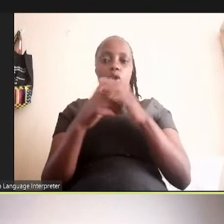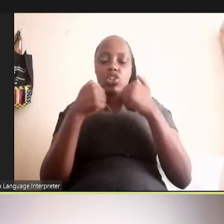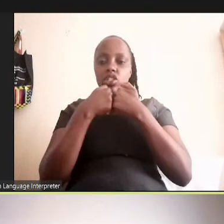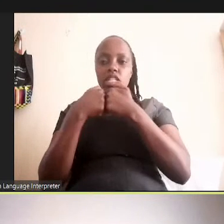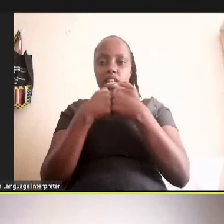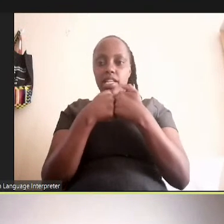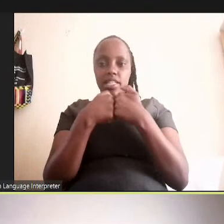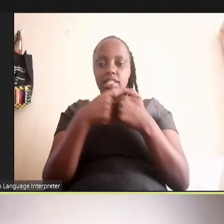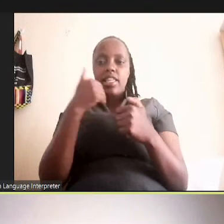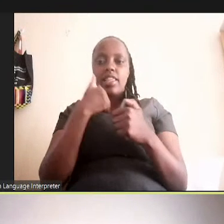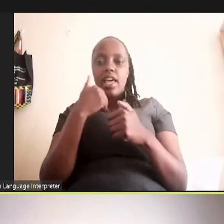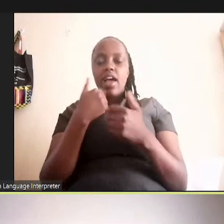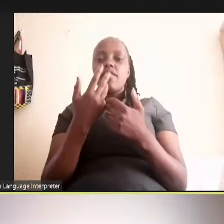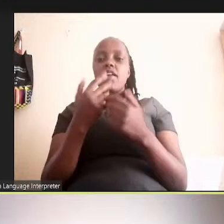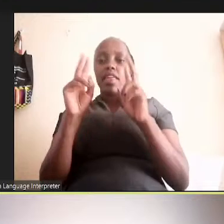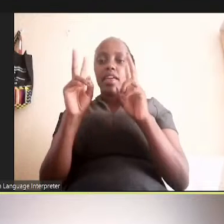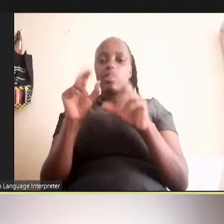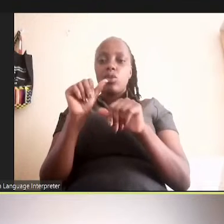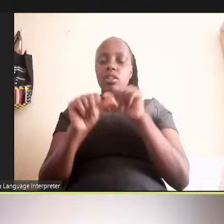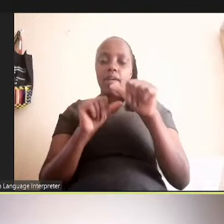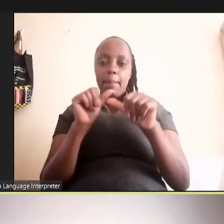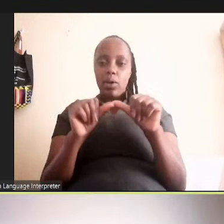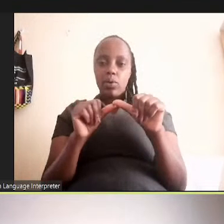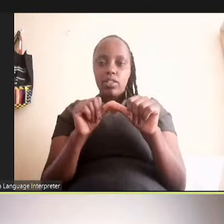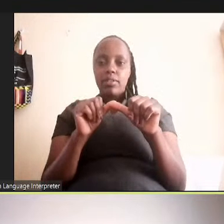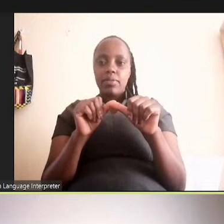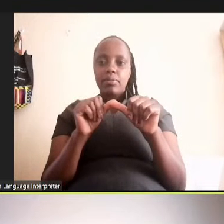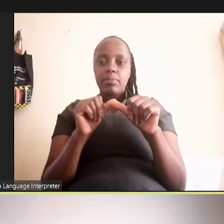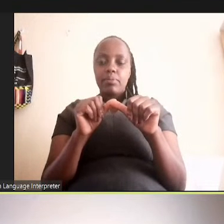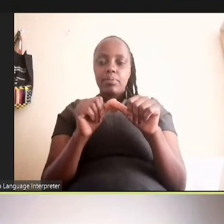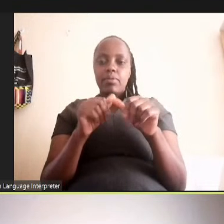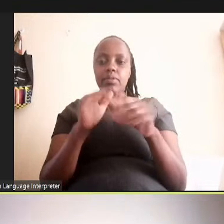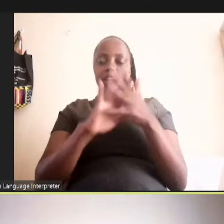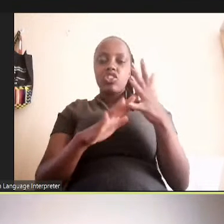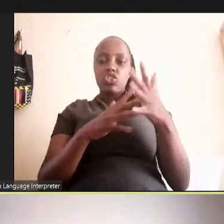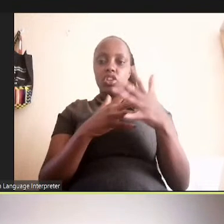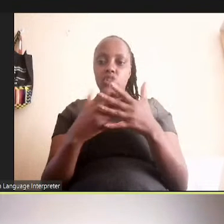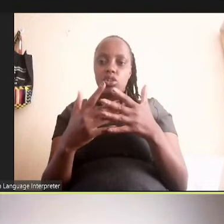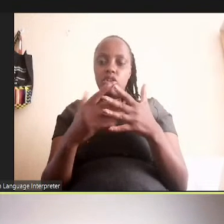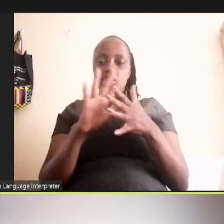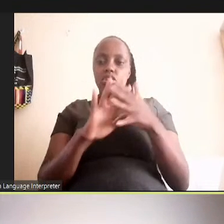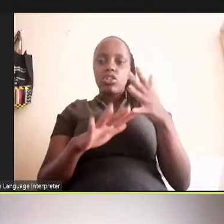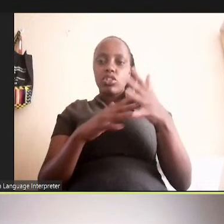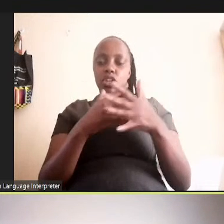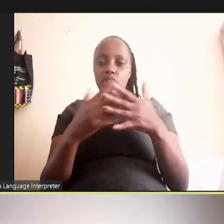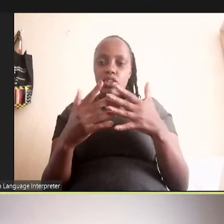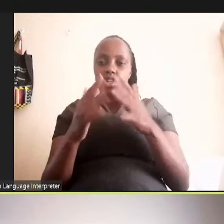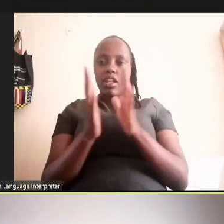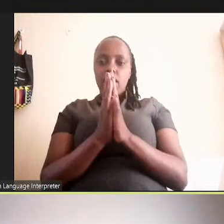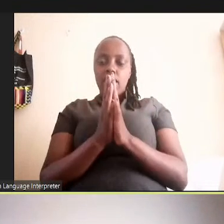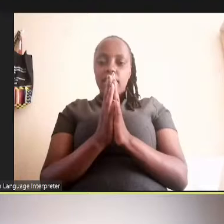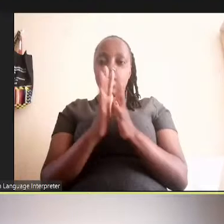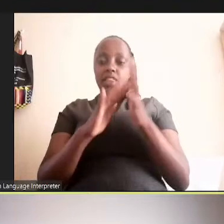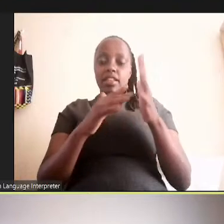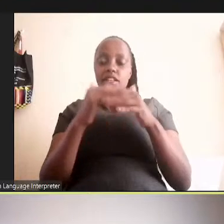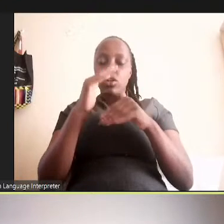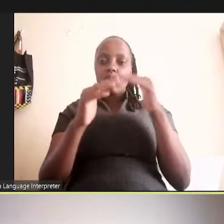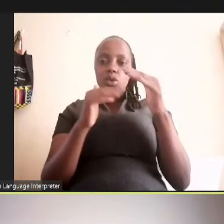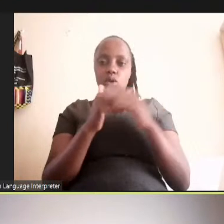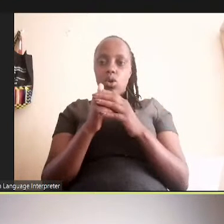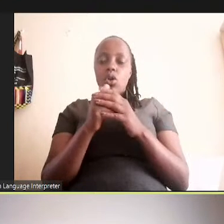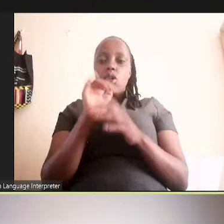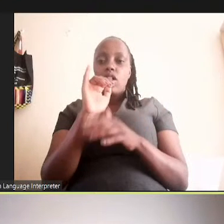the component of practice and structural, the policy laws, strategies, all of that.